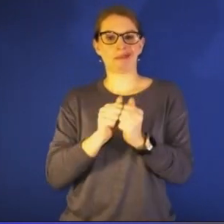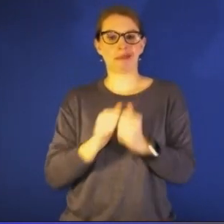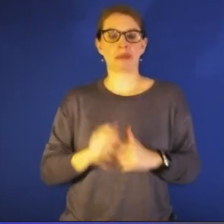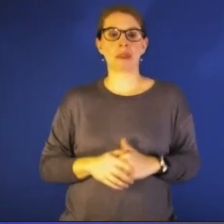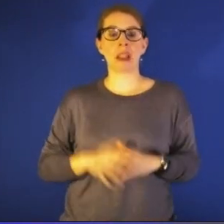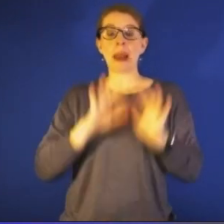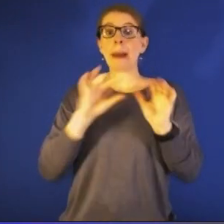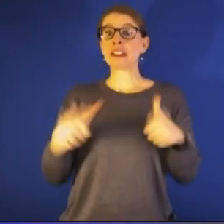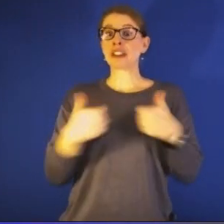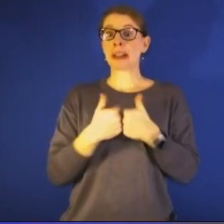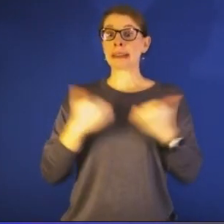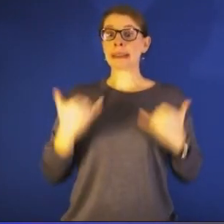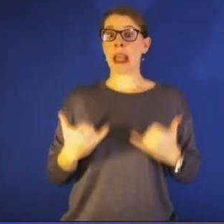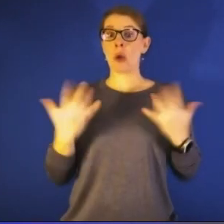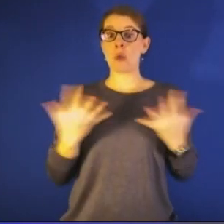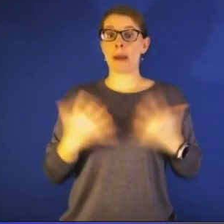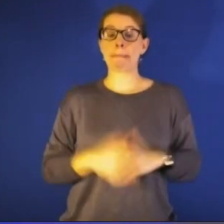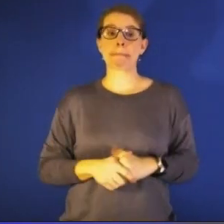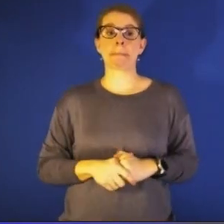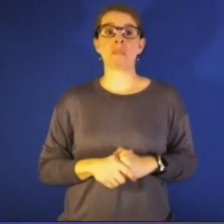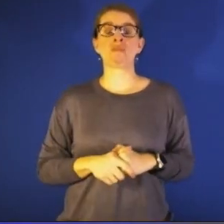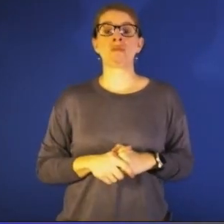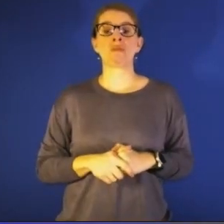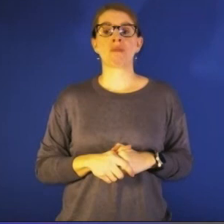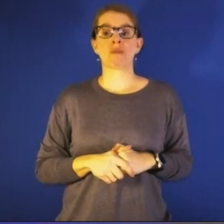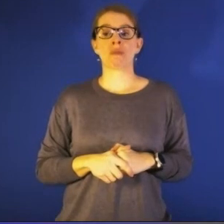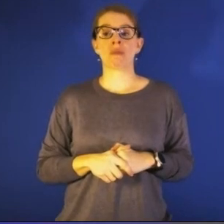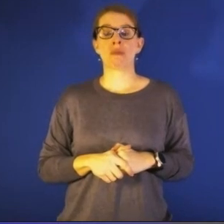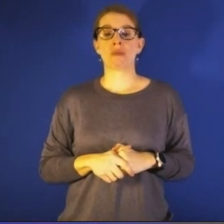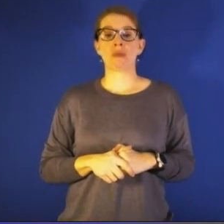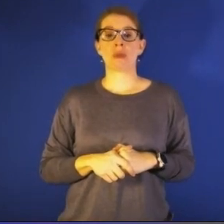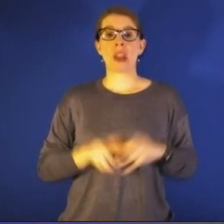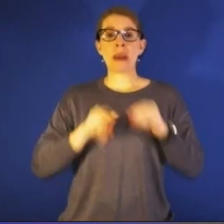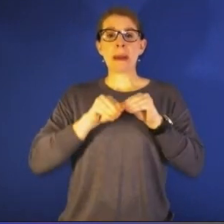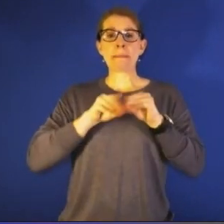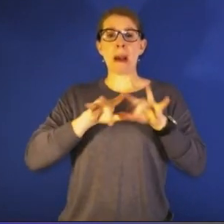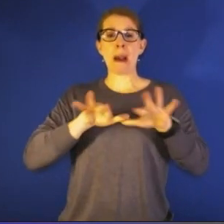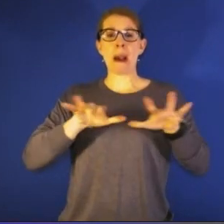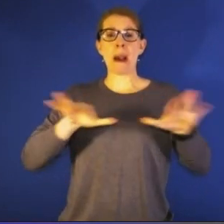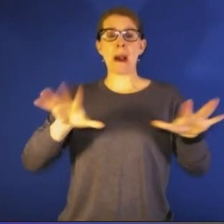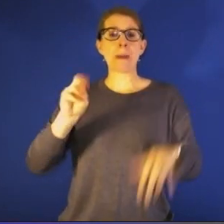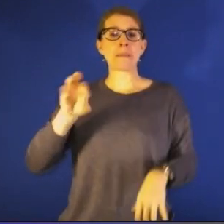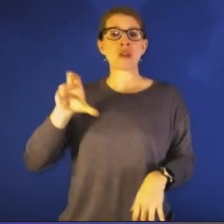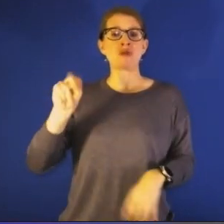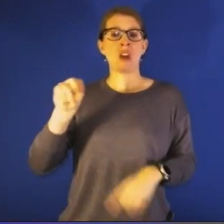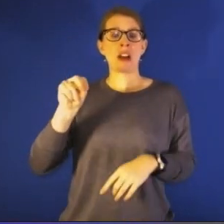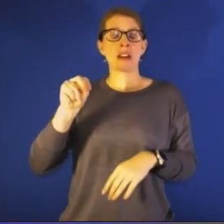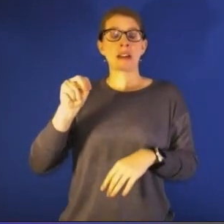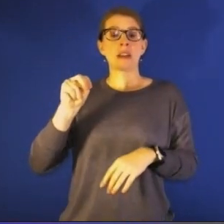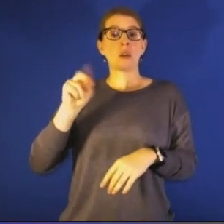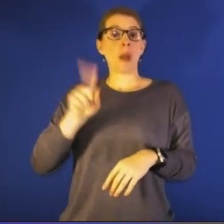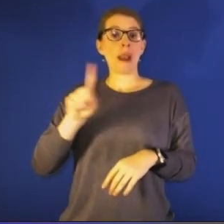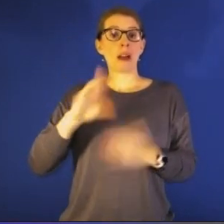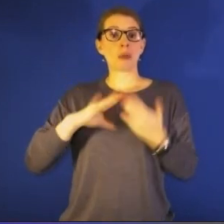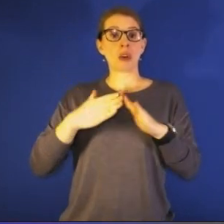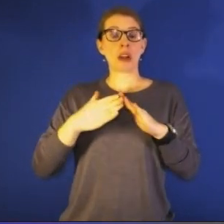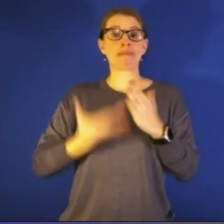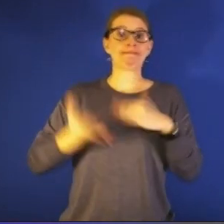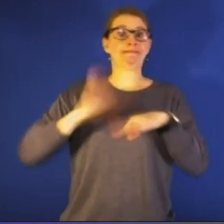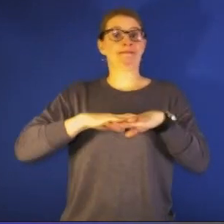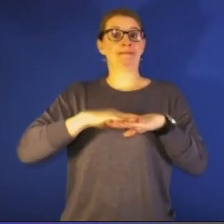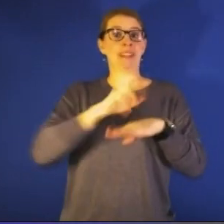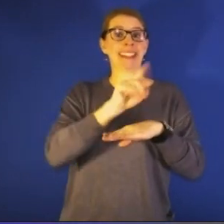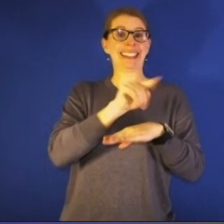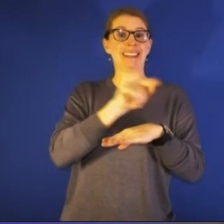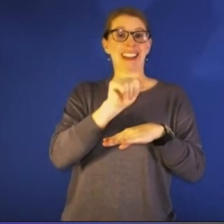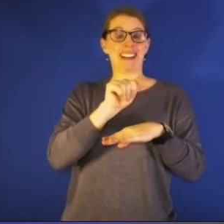around is that there is such rapid spread of Omicron in the community on top of Delta that we're going to see